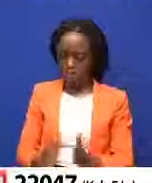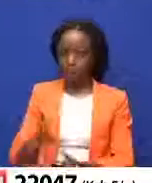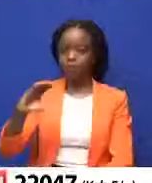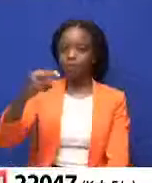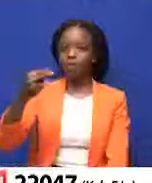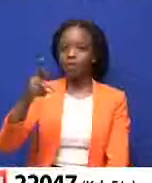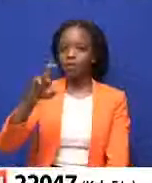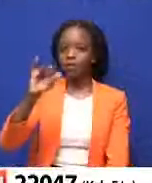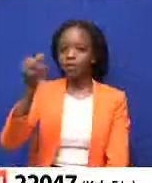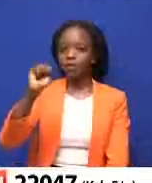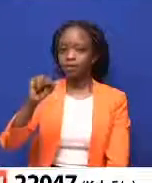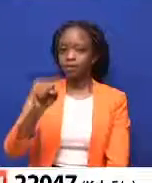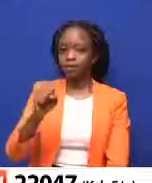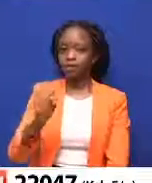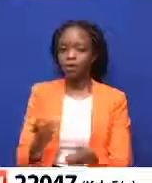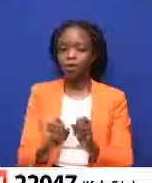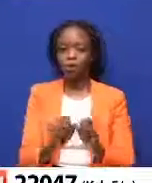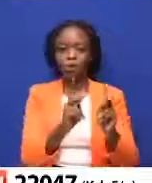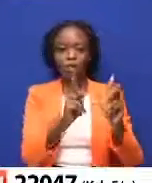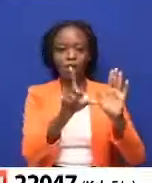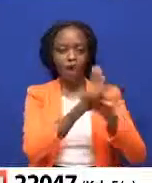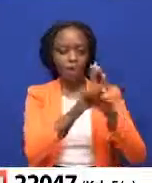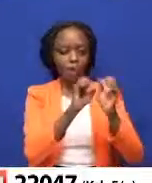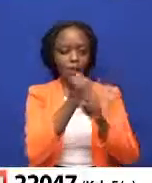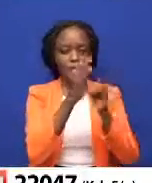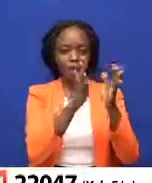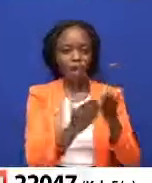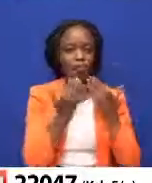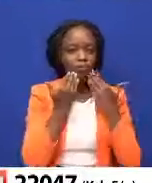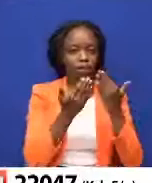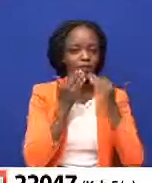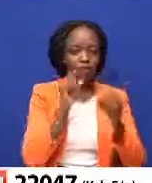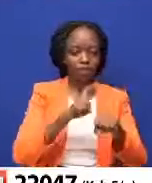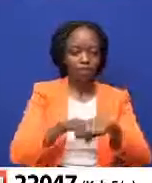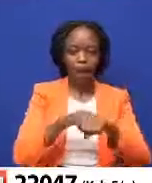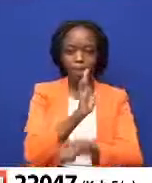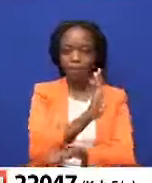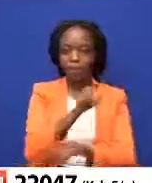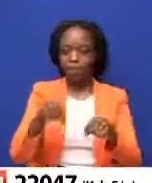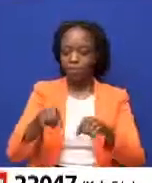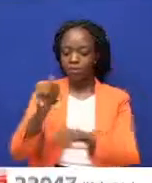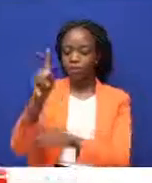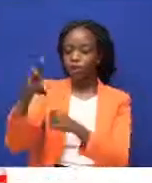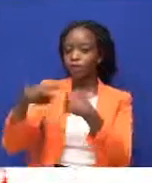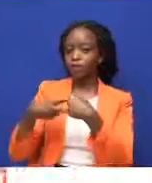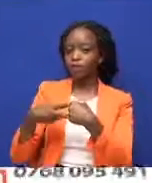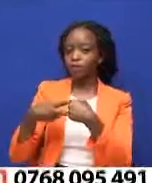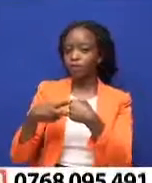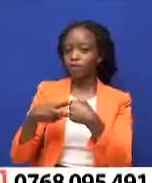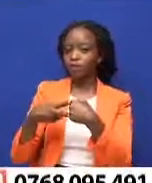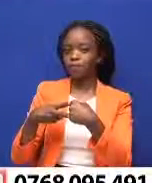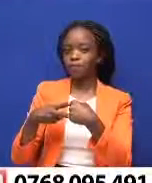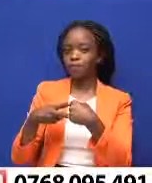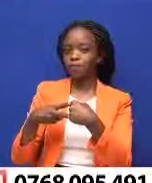All right, Chris Wamalwa, Kiminini lawmaker, thank you for making time for us tonight here on TV 47. All right.